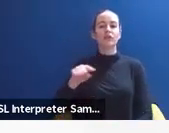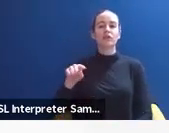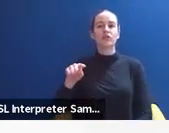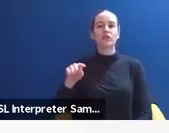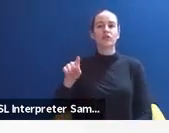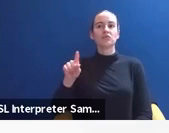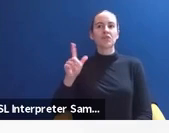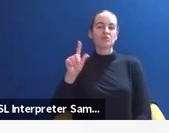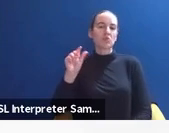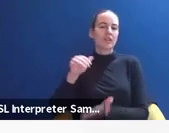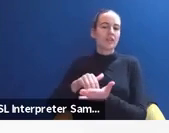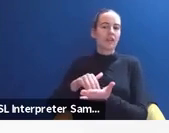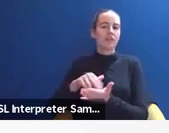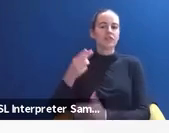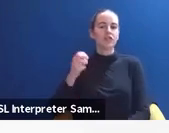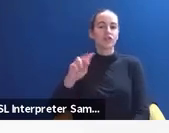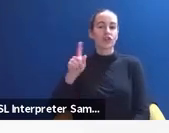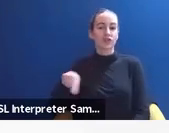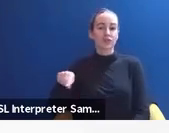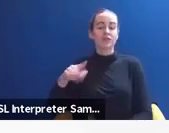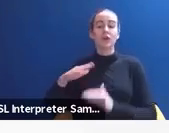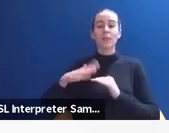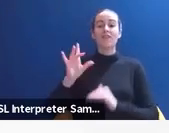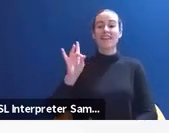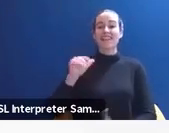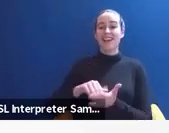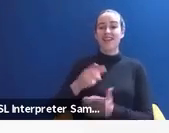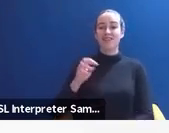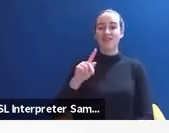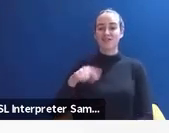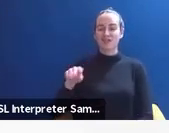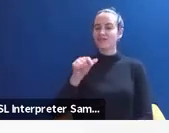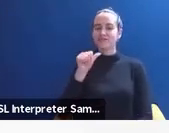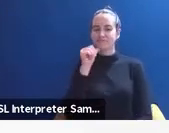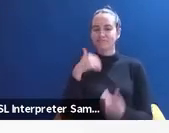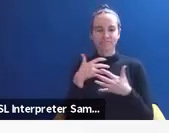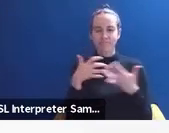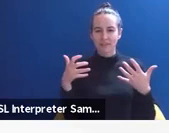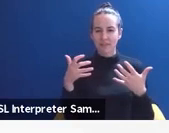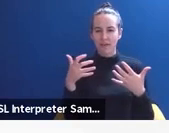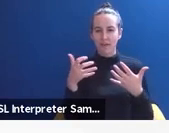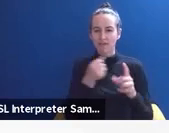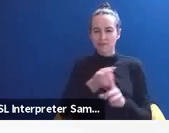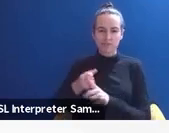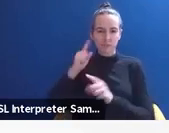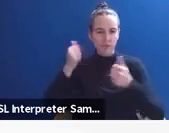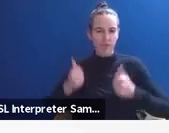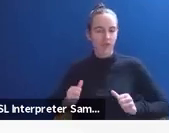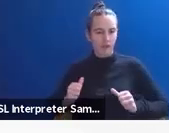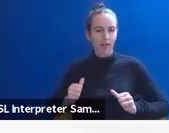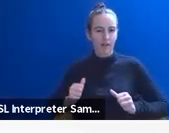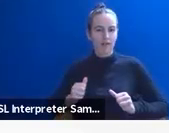Frequency ranges above 8,000 hertz don't have a lot of critical elements to hearing loss or critical elements to